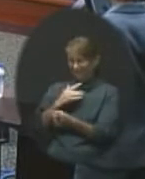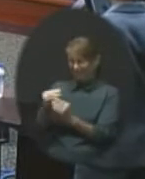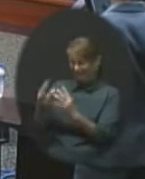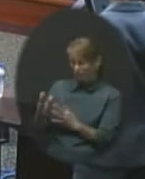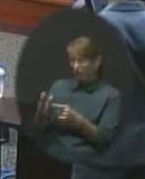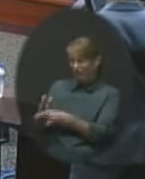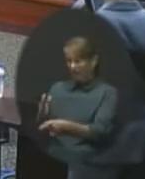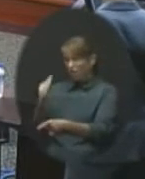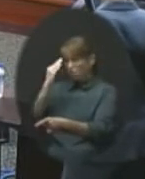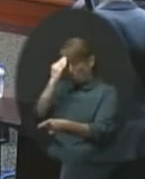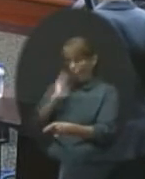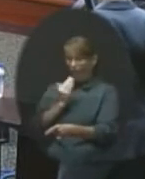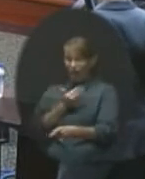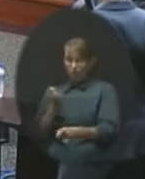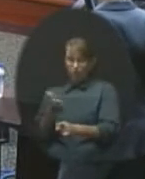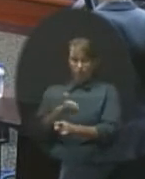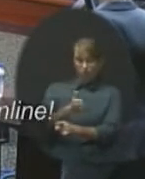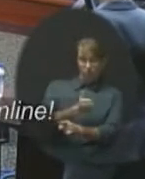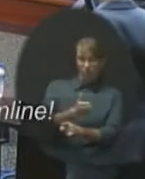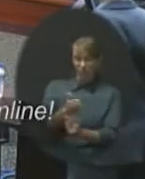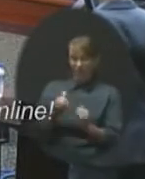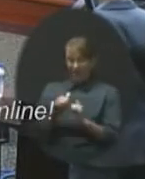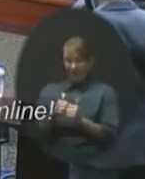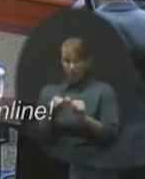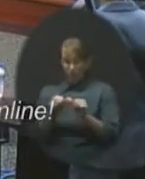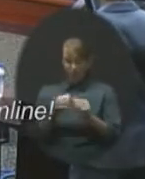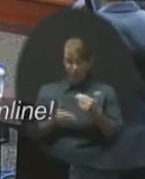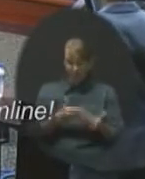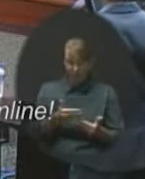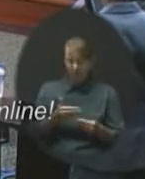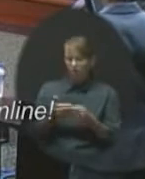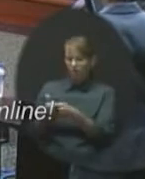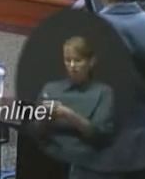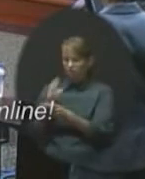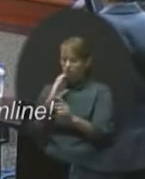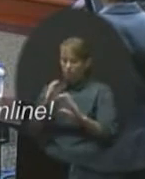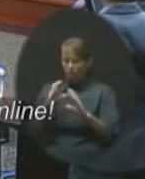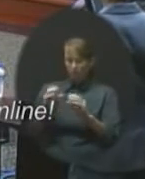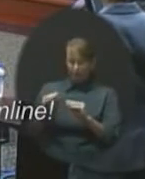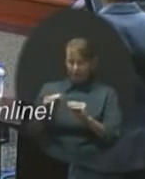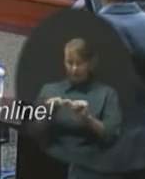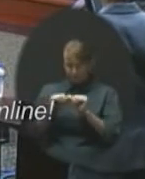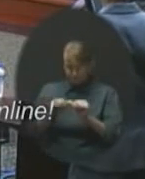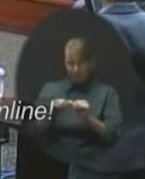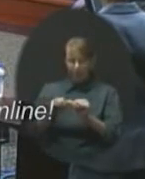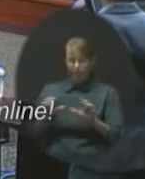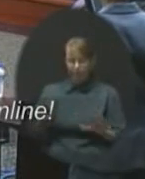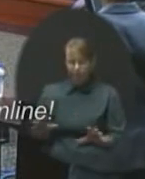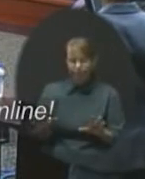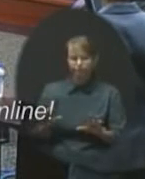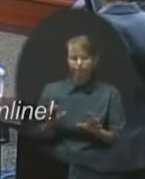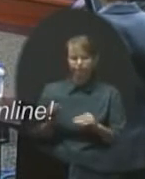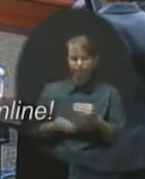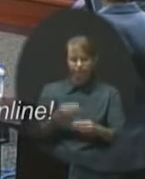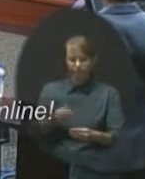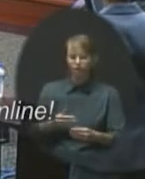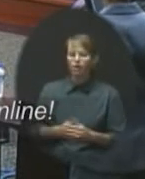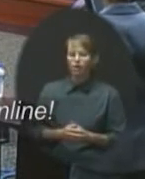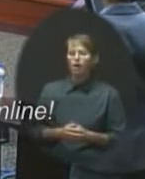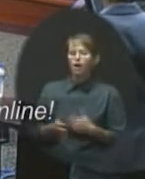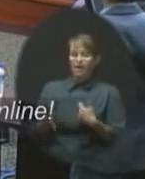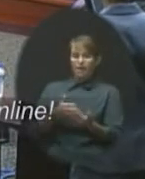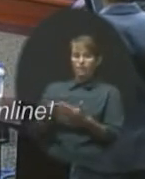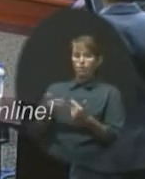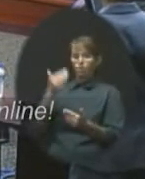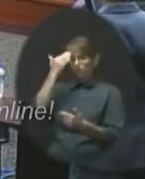do we communicate with them and say, keep moving the way we're doing. We're doing well. Keep moving in this direction. Even though these assessments are going to change up on